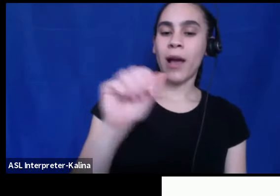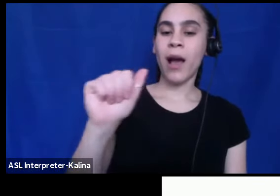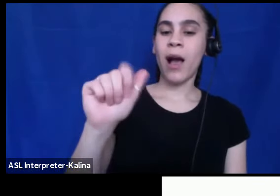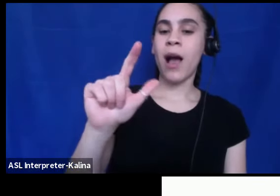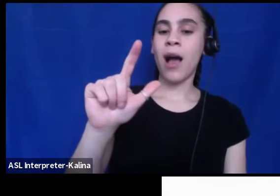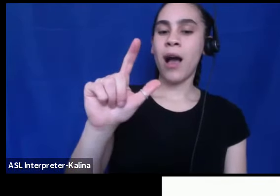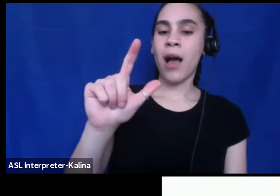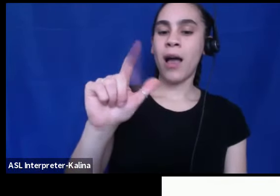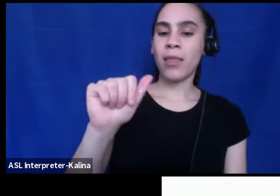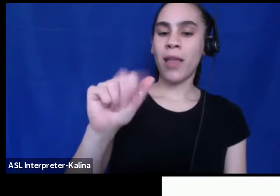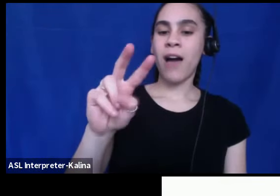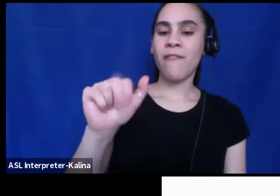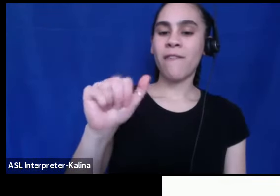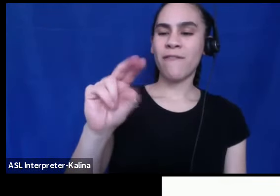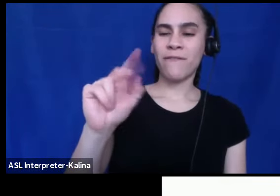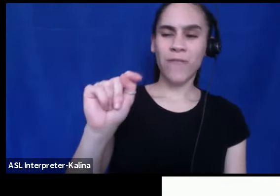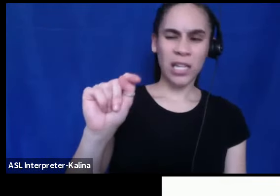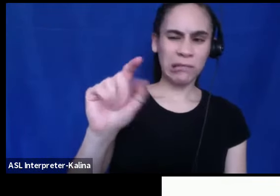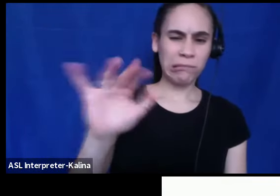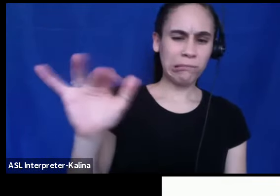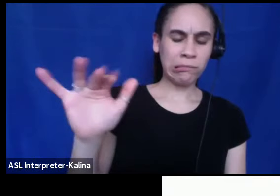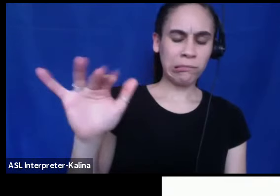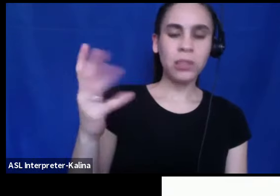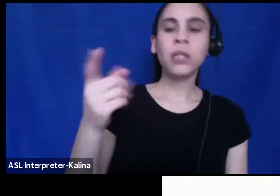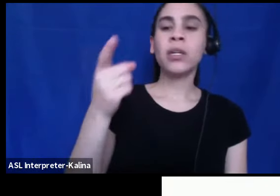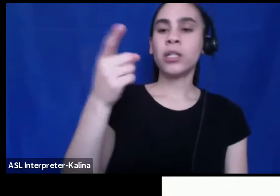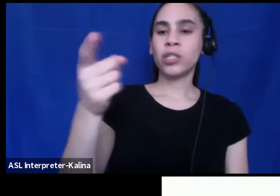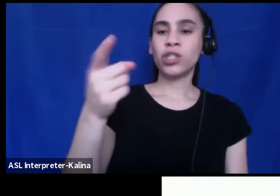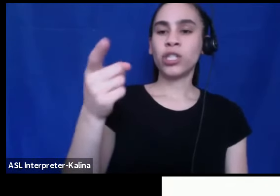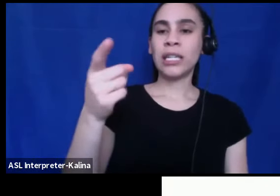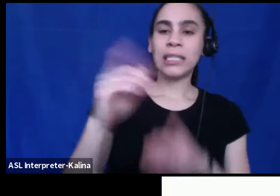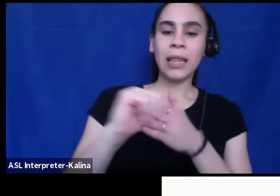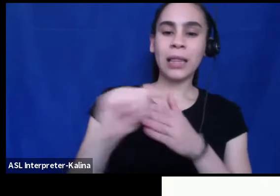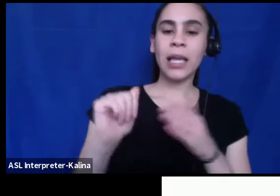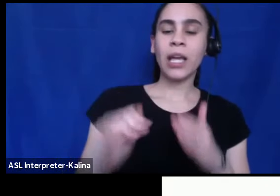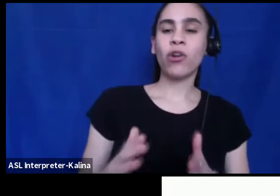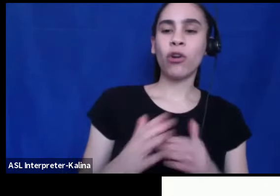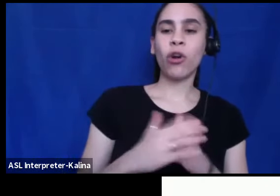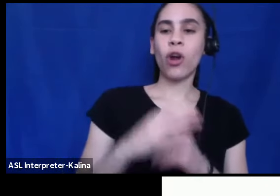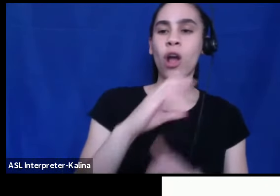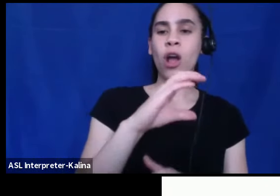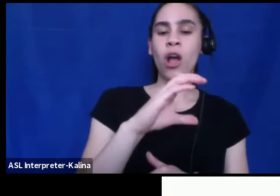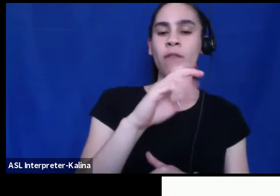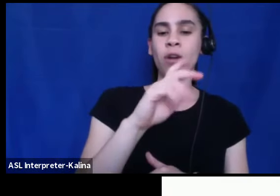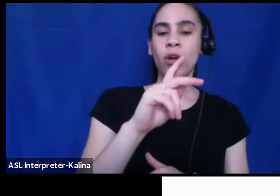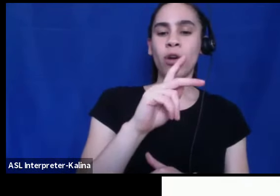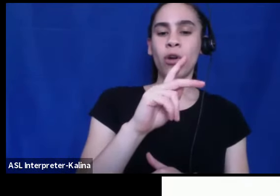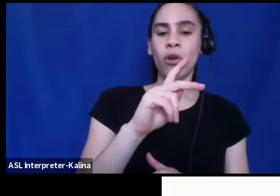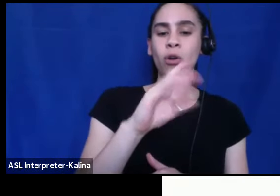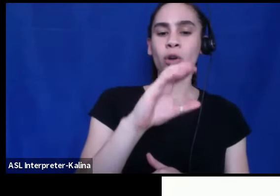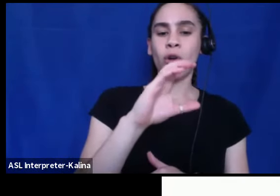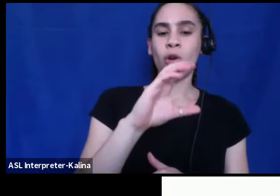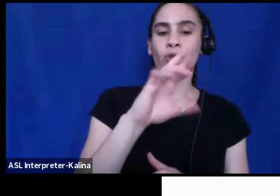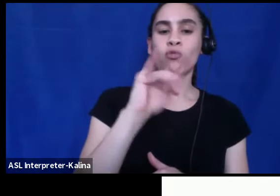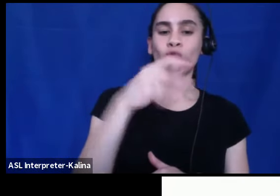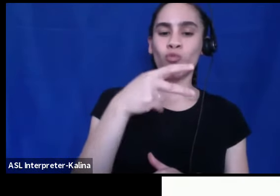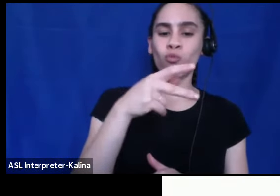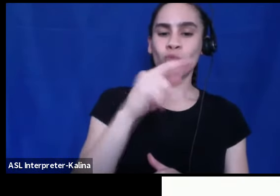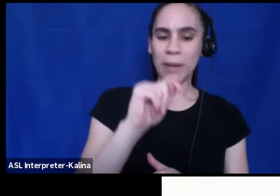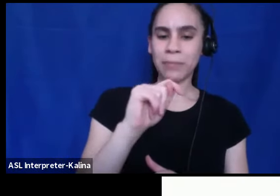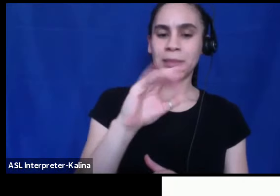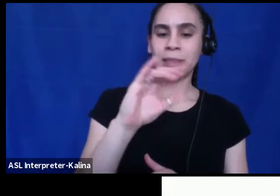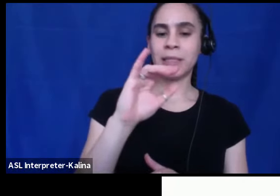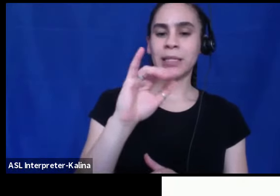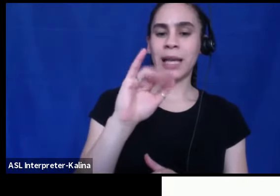Levant is the leader of the CRIP Impact campaign. So anyone who's seen the film CRIP Camp, they did a summer-long